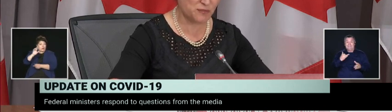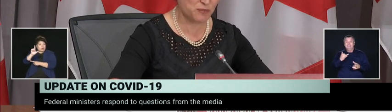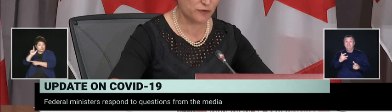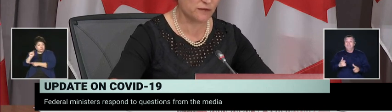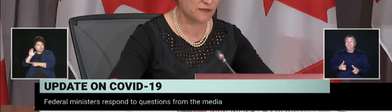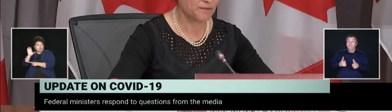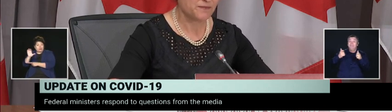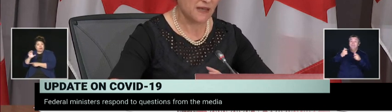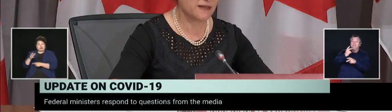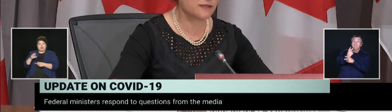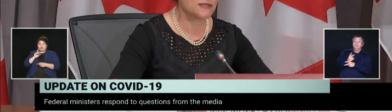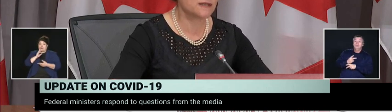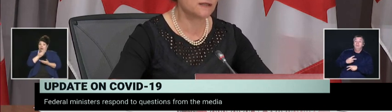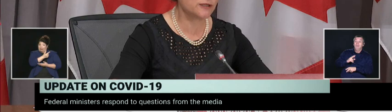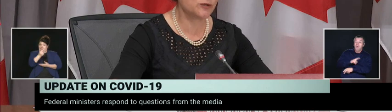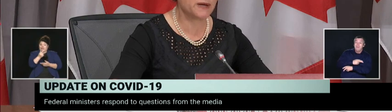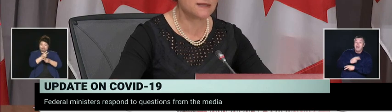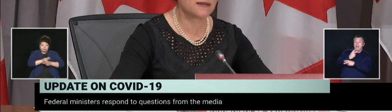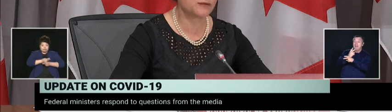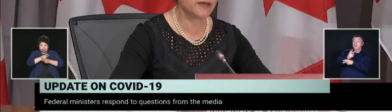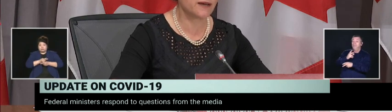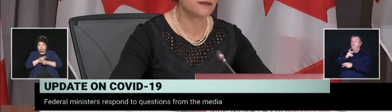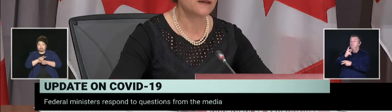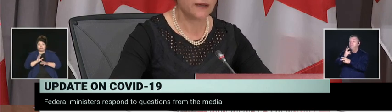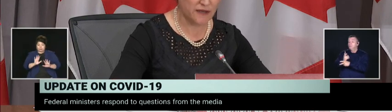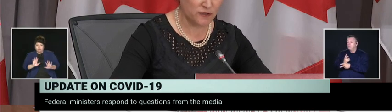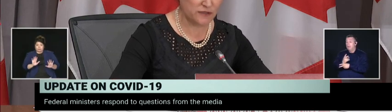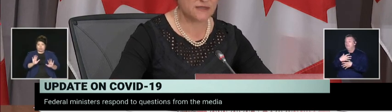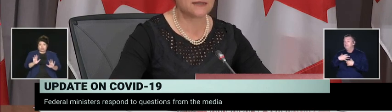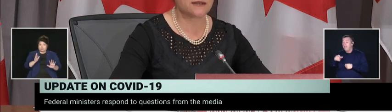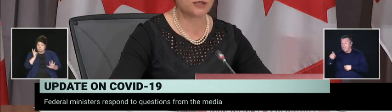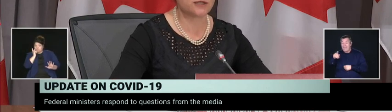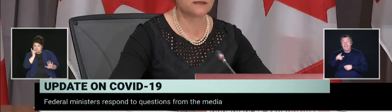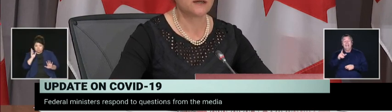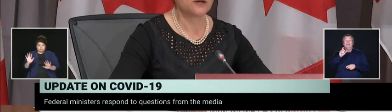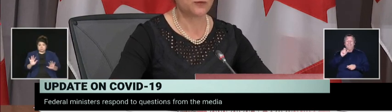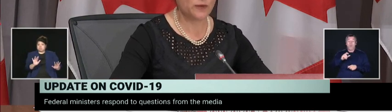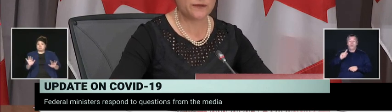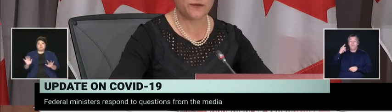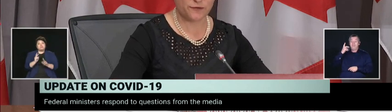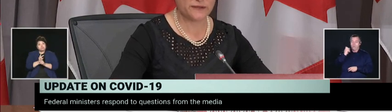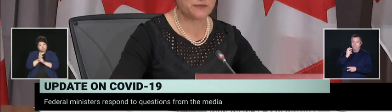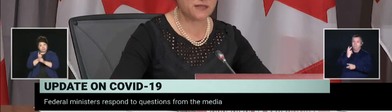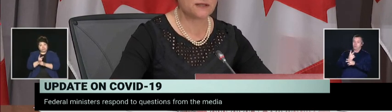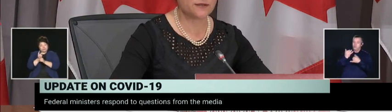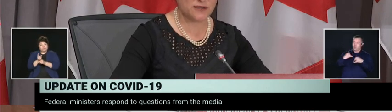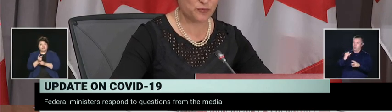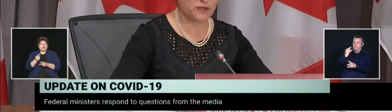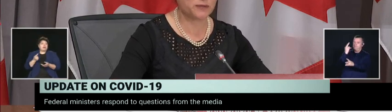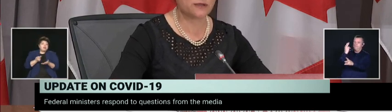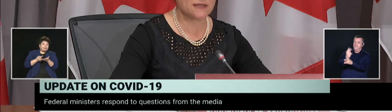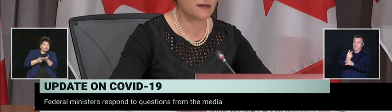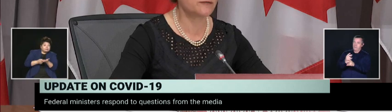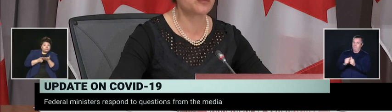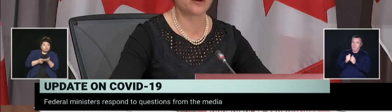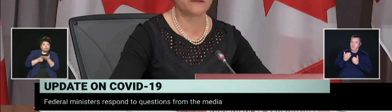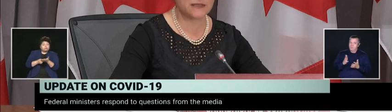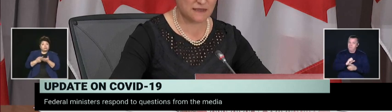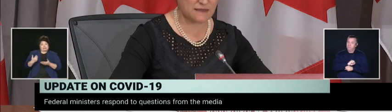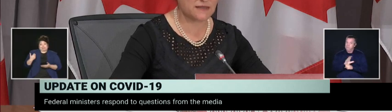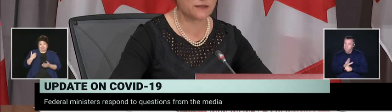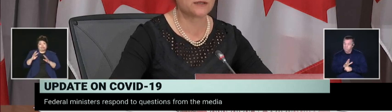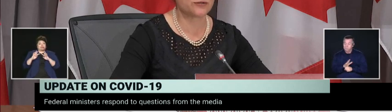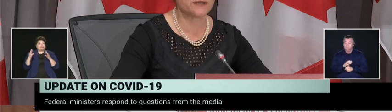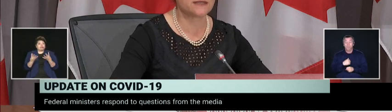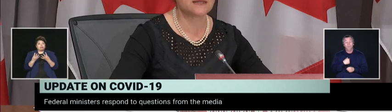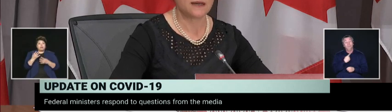it's going to be prudent. And I'll just conclude by saying we had a good discussion with the first ministers, the premiers of the